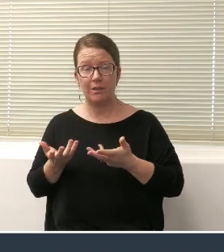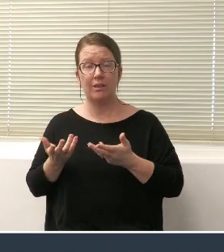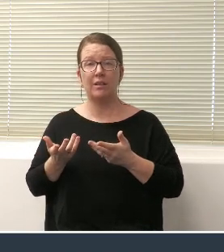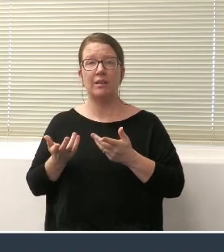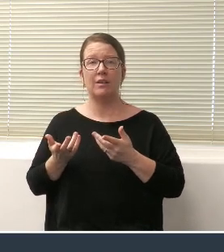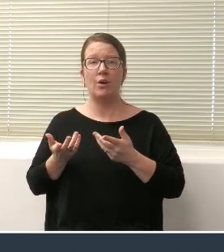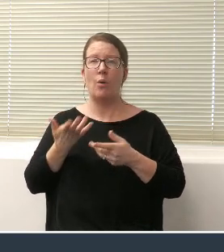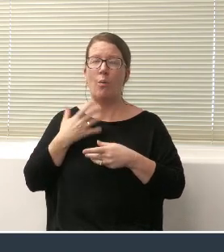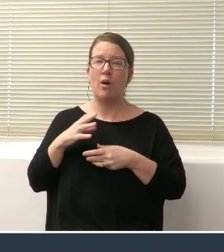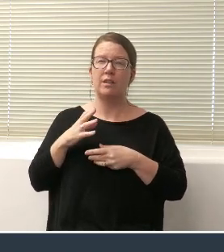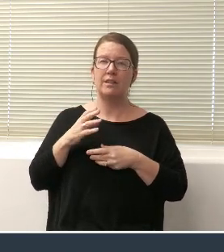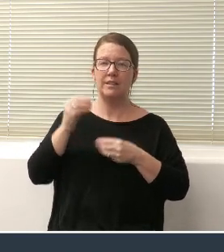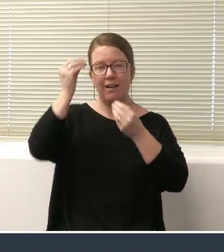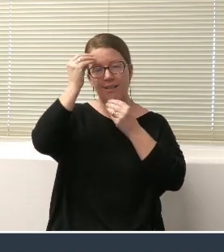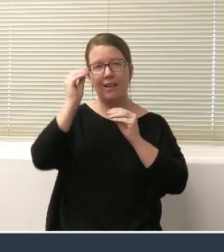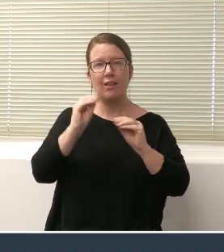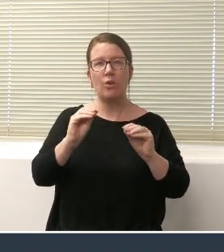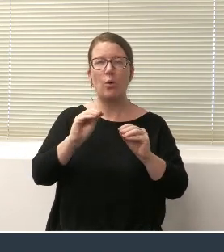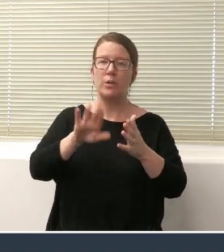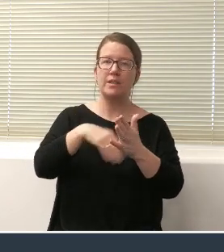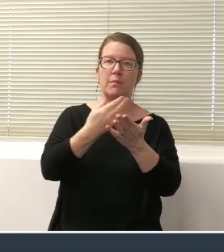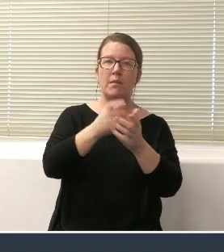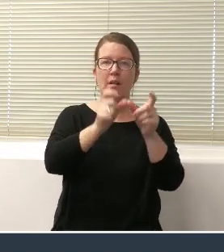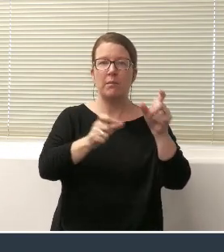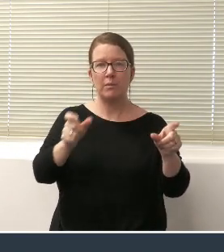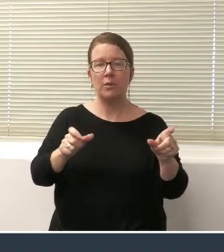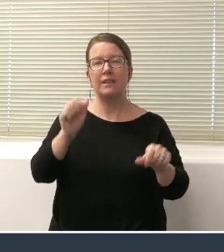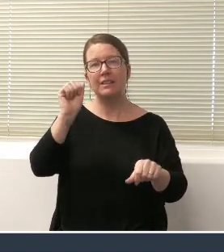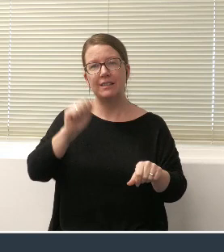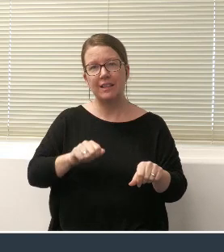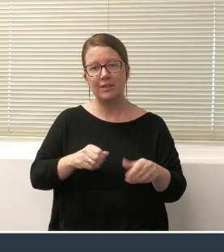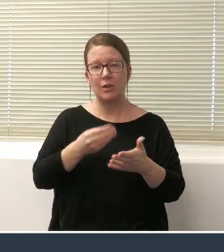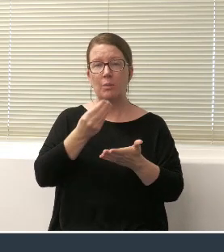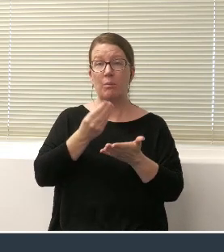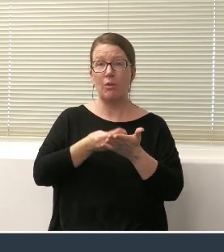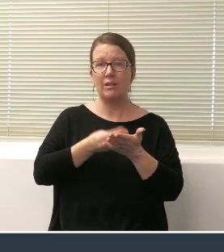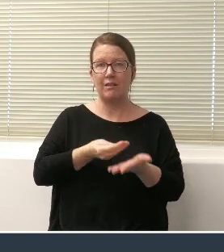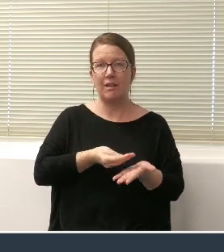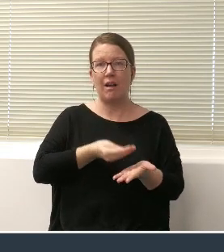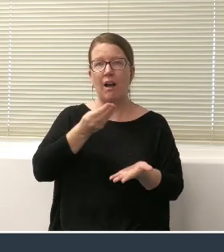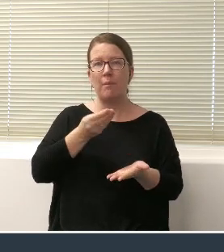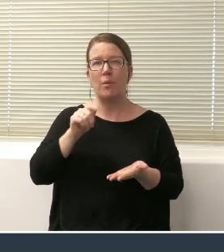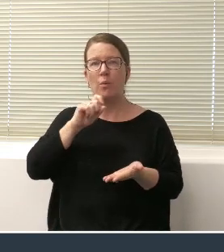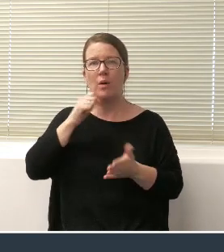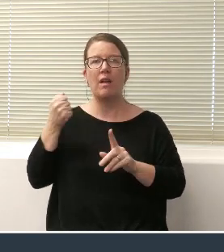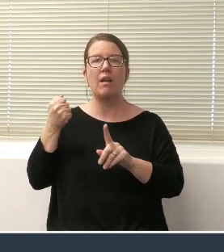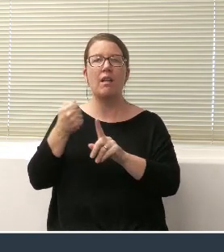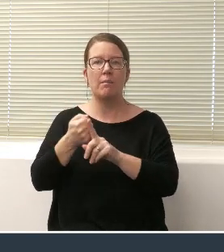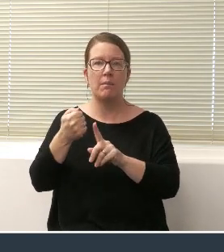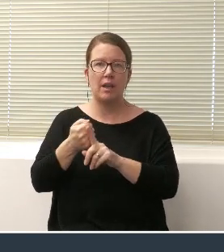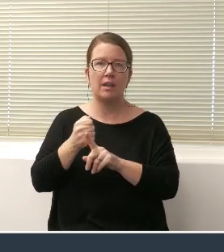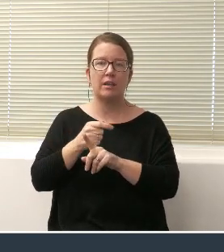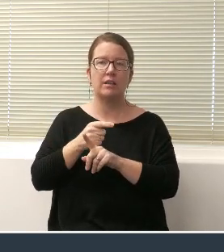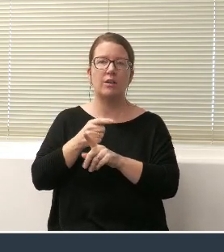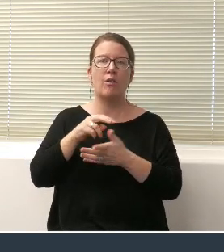I suppose just addressing that submitter's concern that we were putting up prices that directly impact